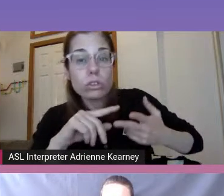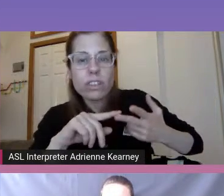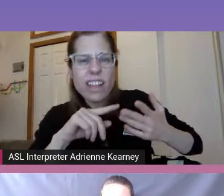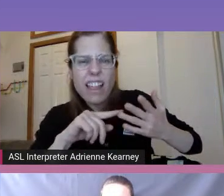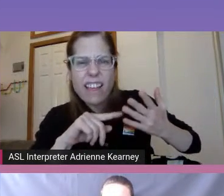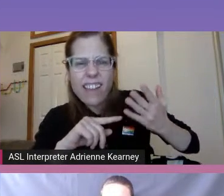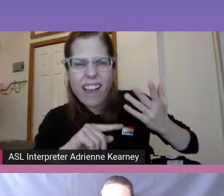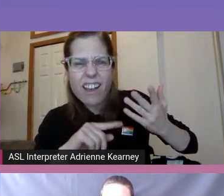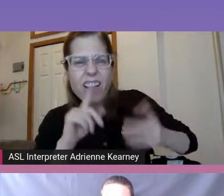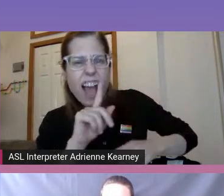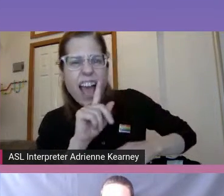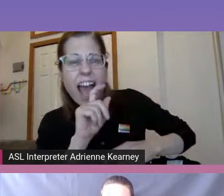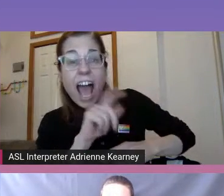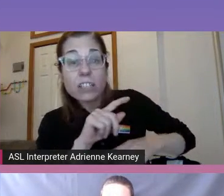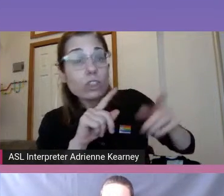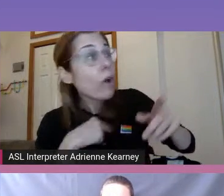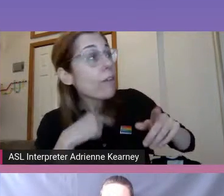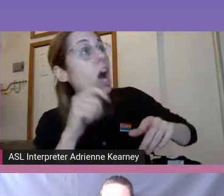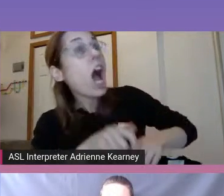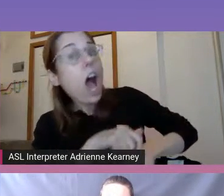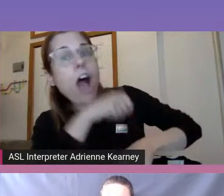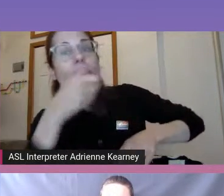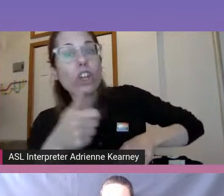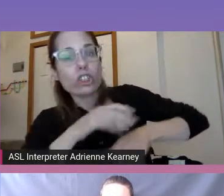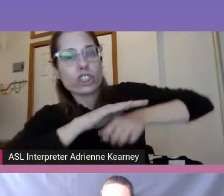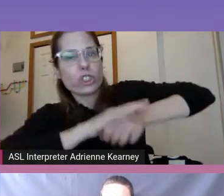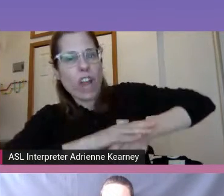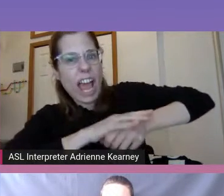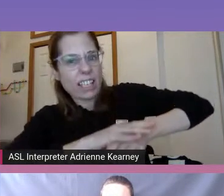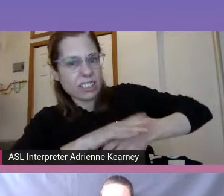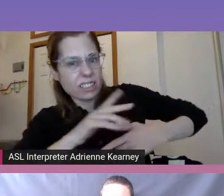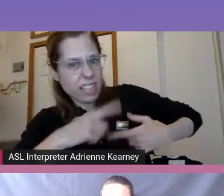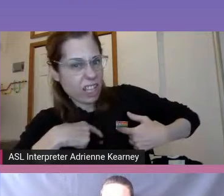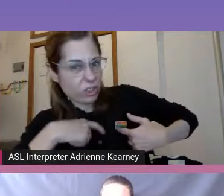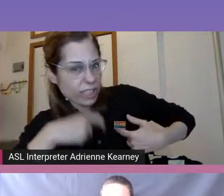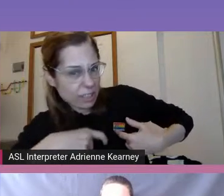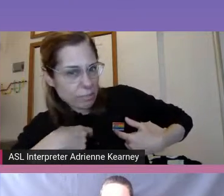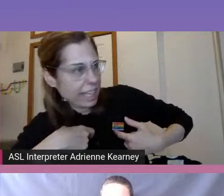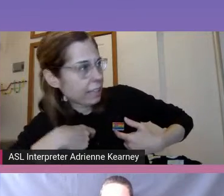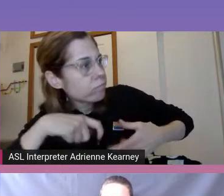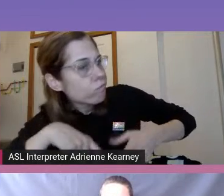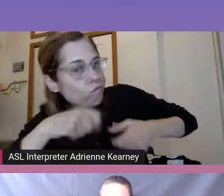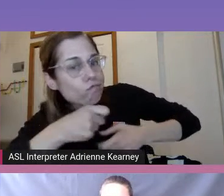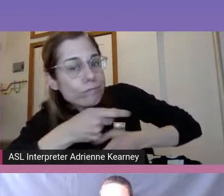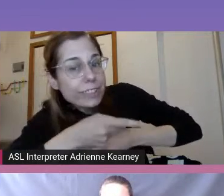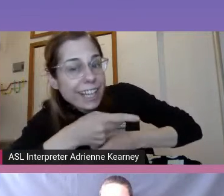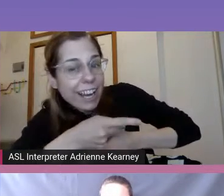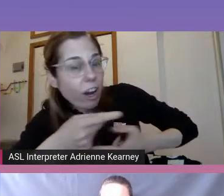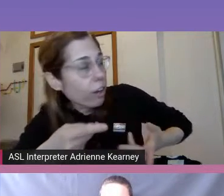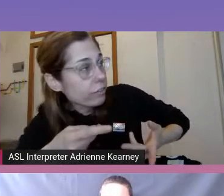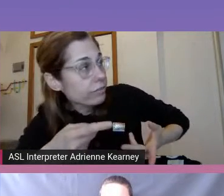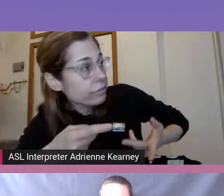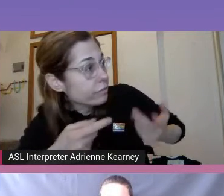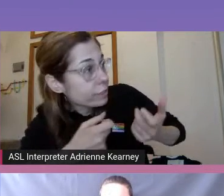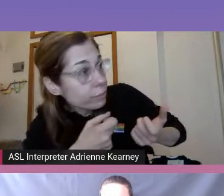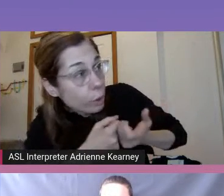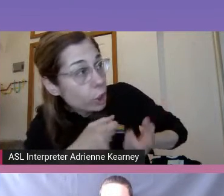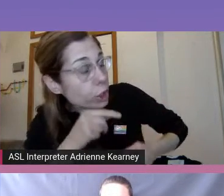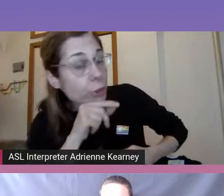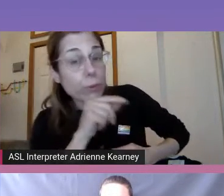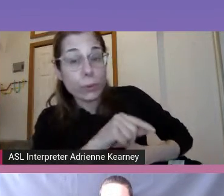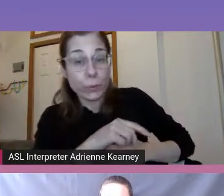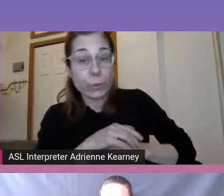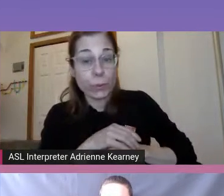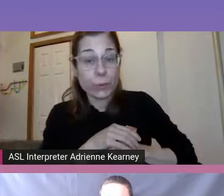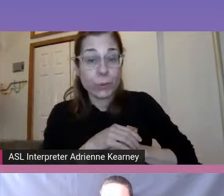you can't do because you're taking this opportunity with us that we should factor into how we care for and support you in this process?